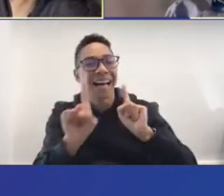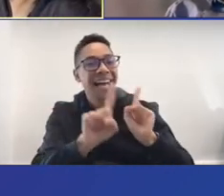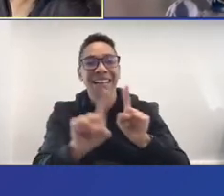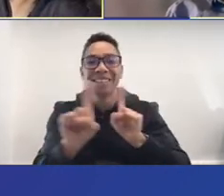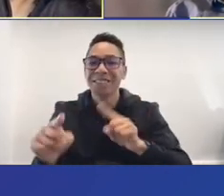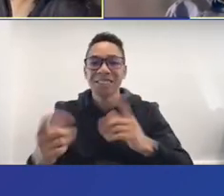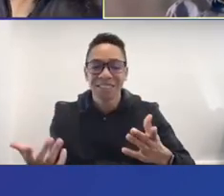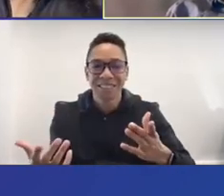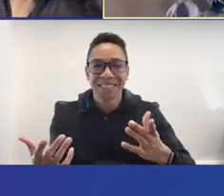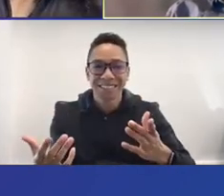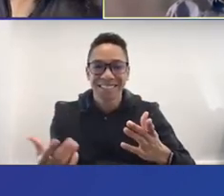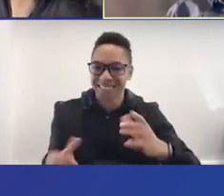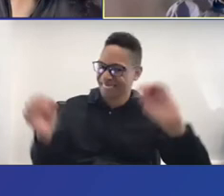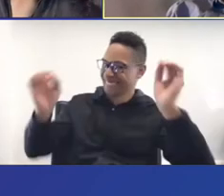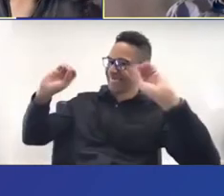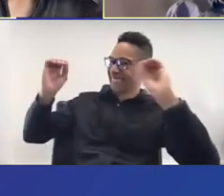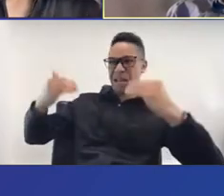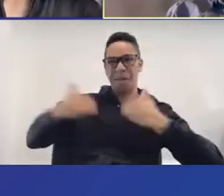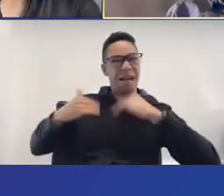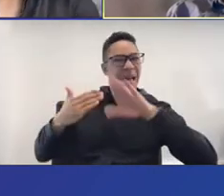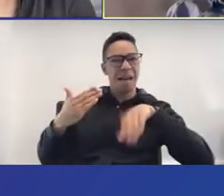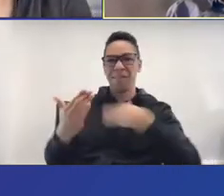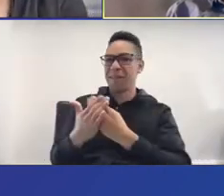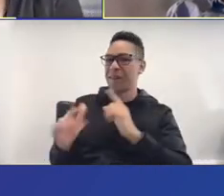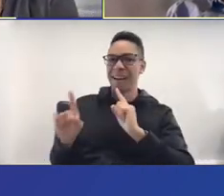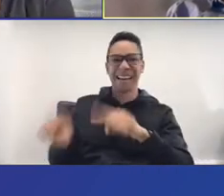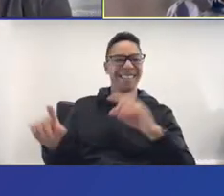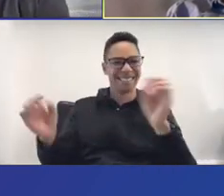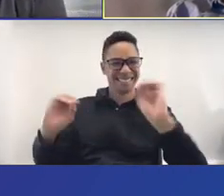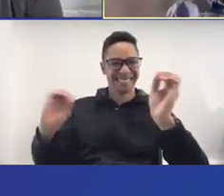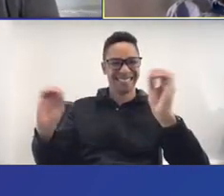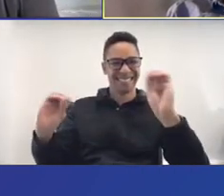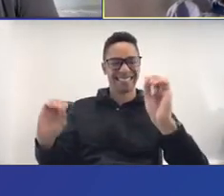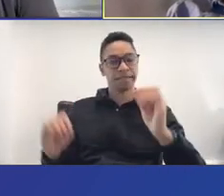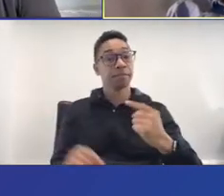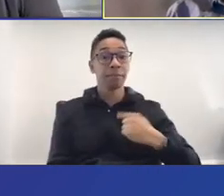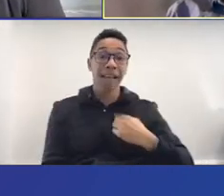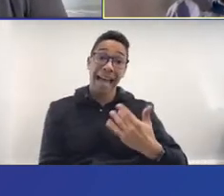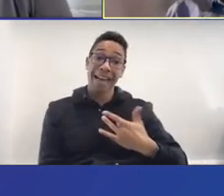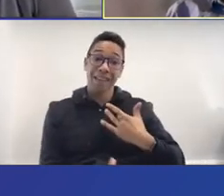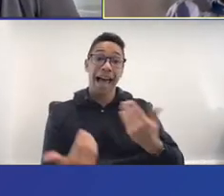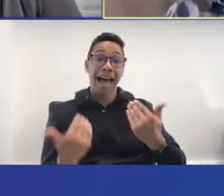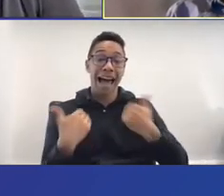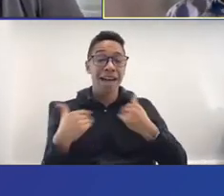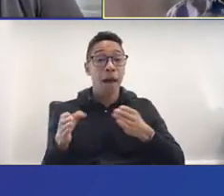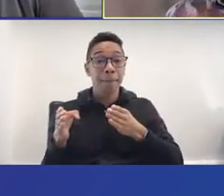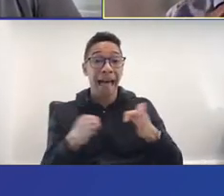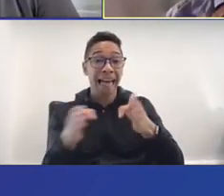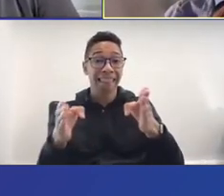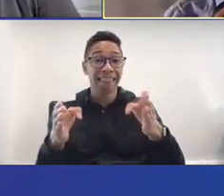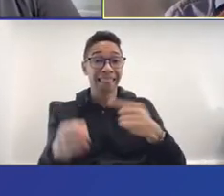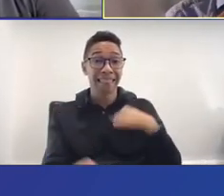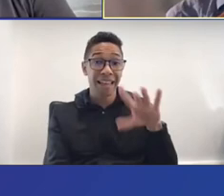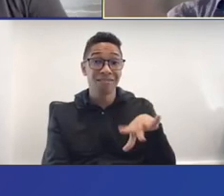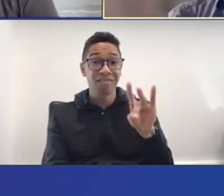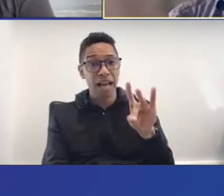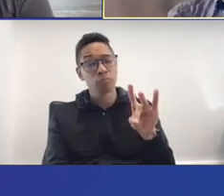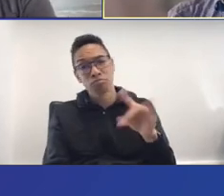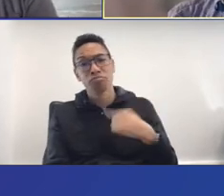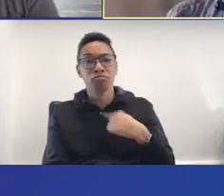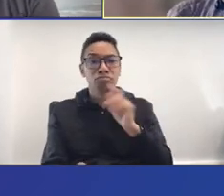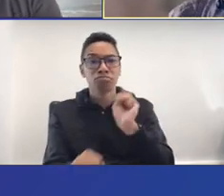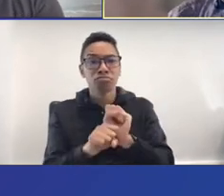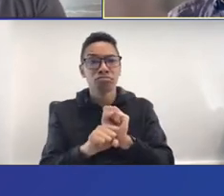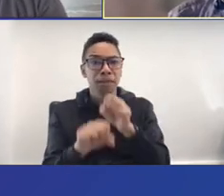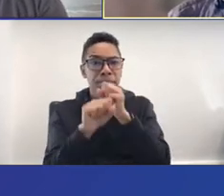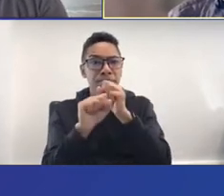No one really does. Don't have all the answers. No. I feel like I have a path that I have found, and I am truly